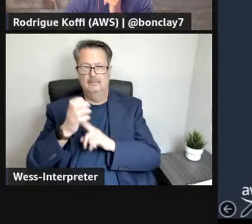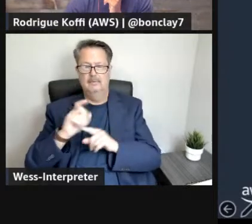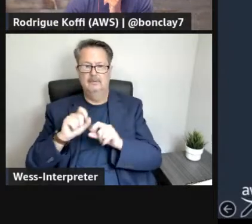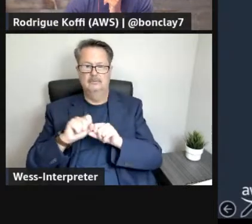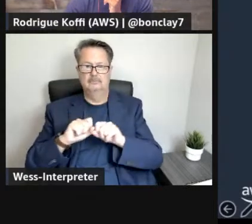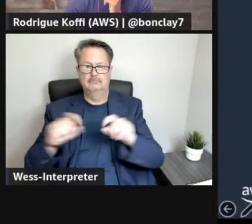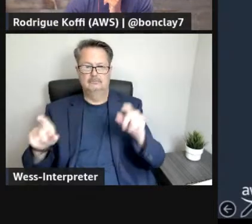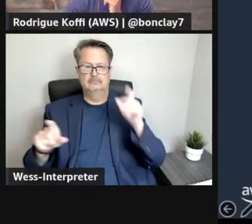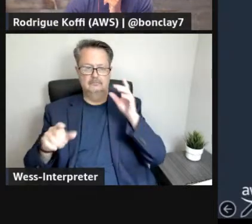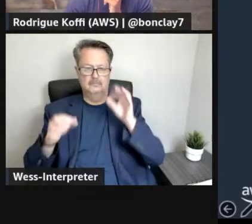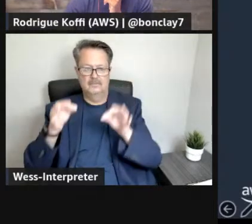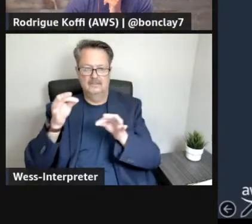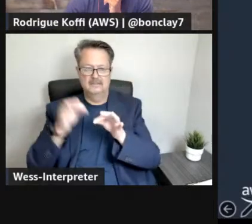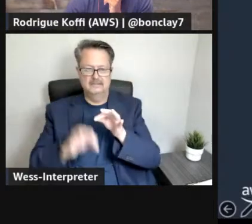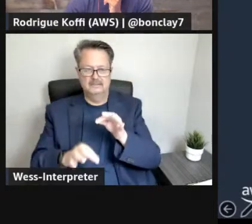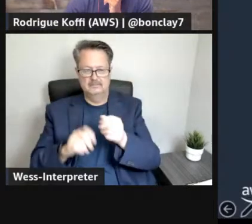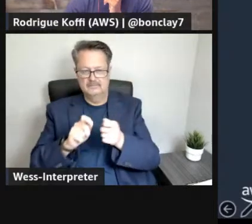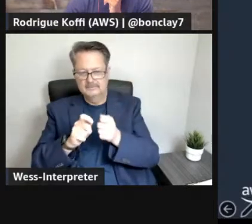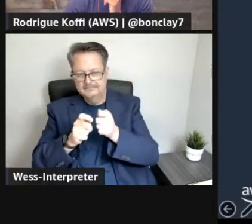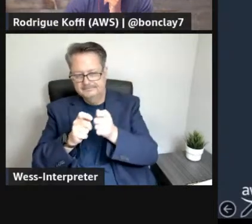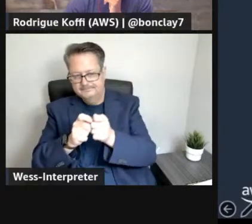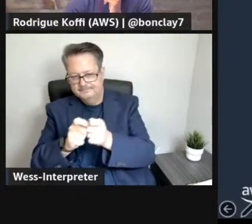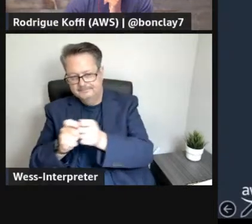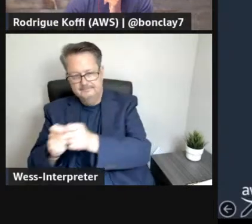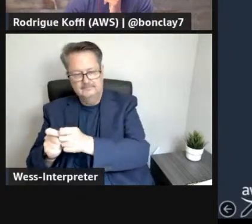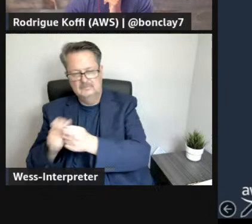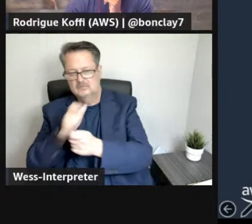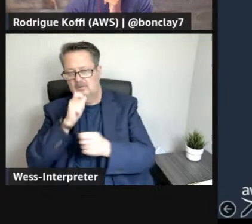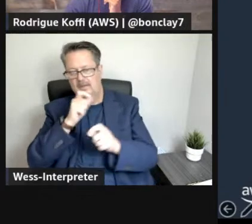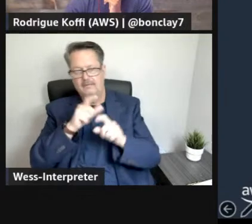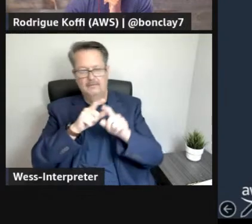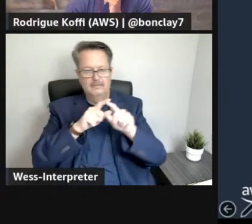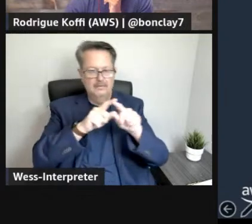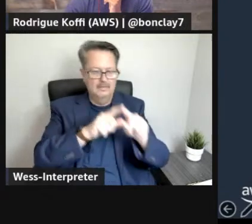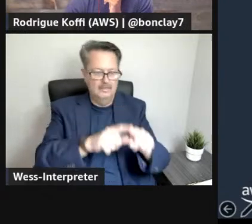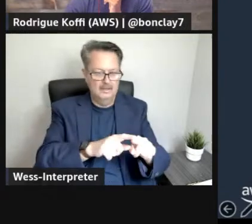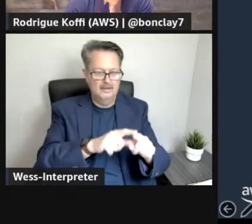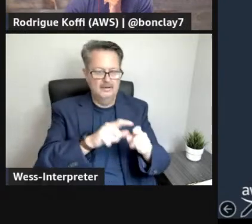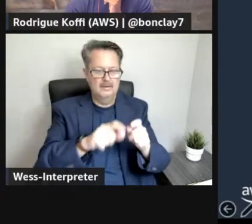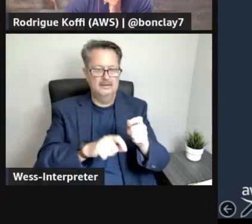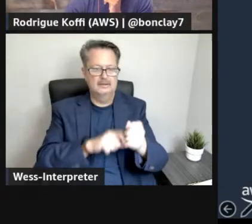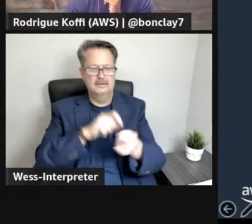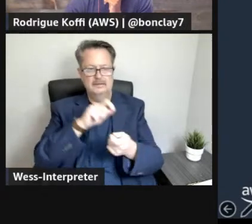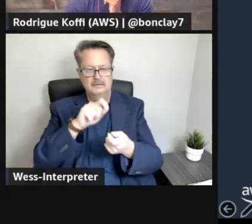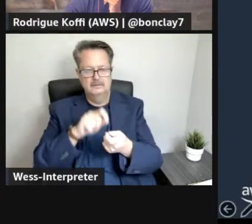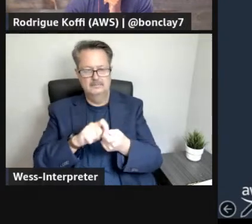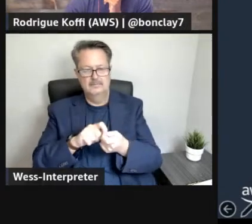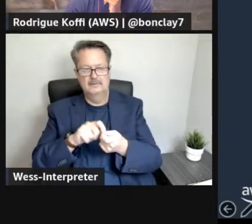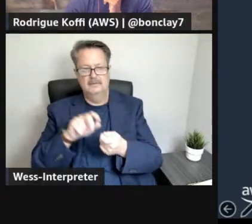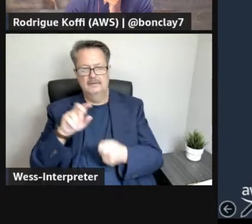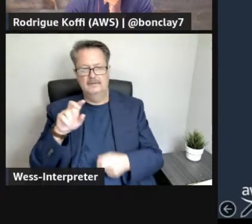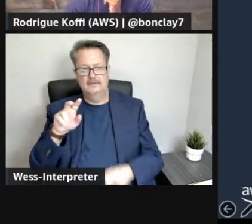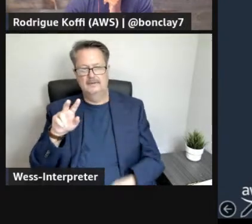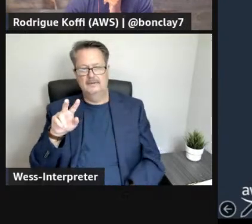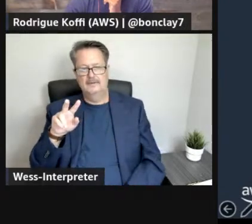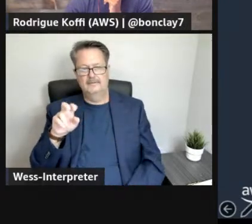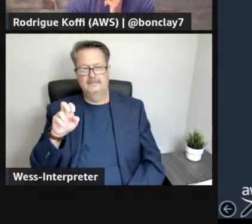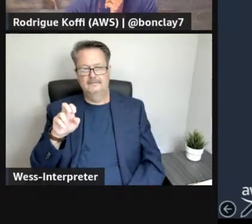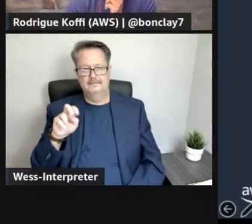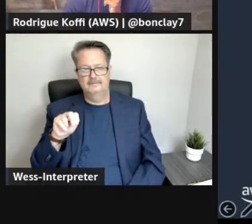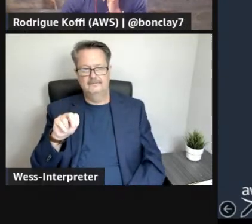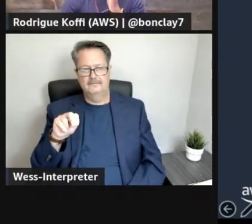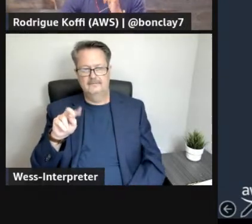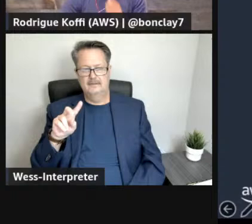simple configuration change. With this, you don't have to rely on a specific vendor-specific SDK and then spend a